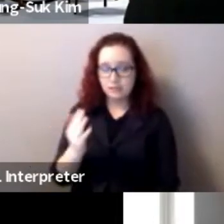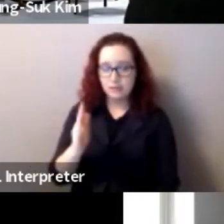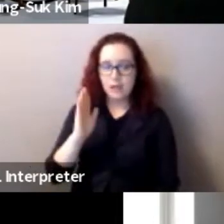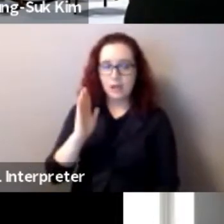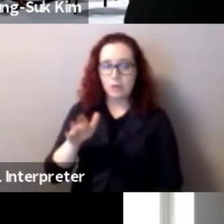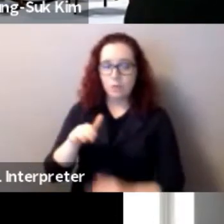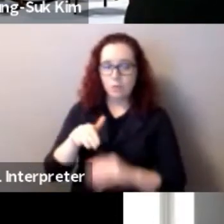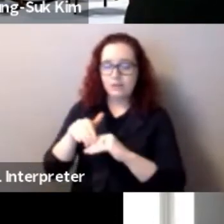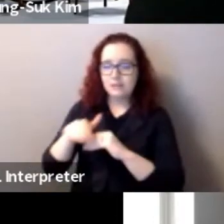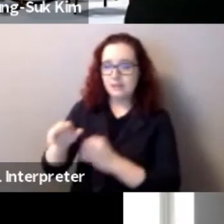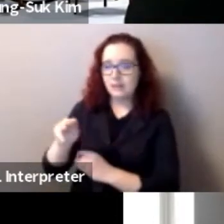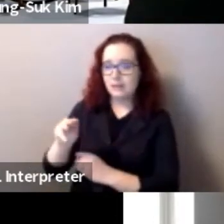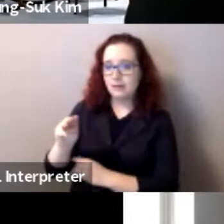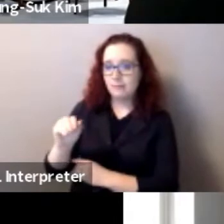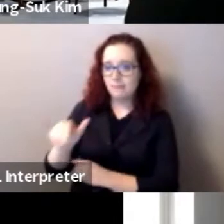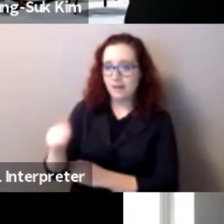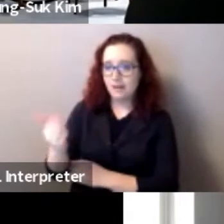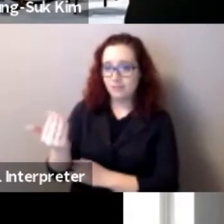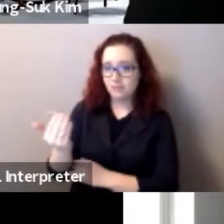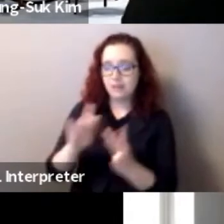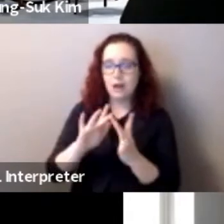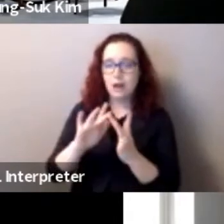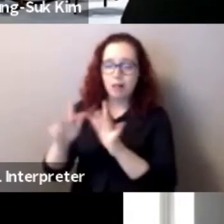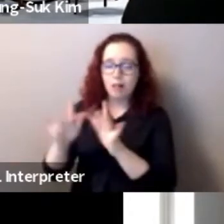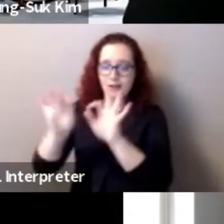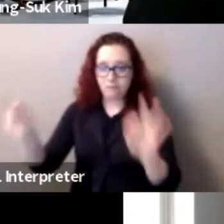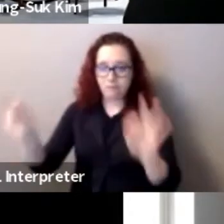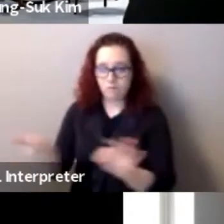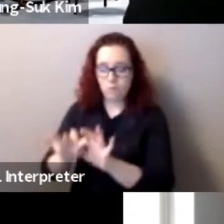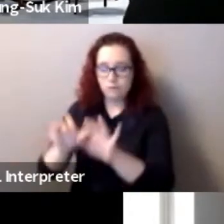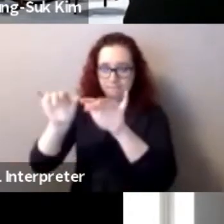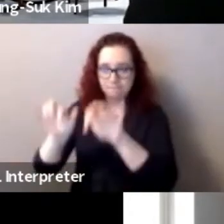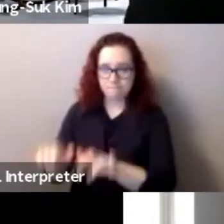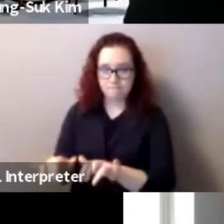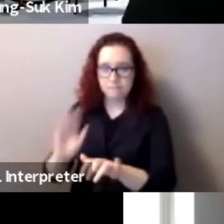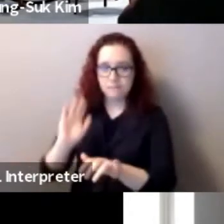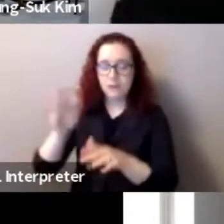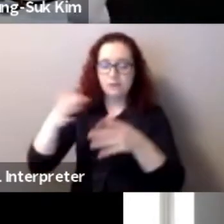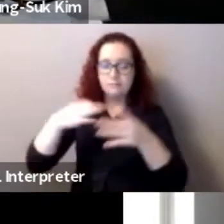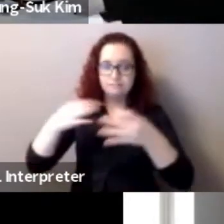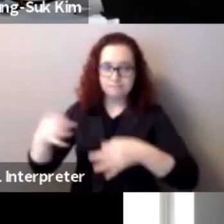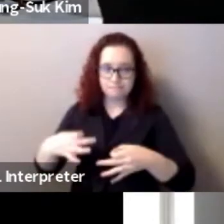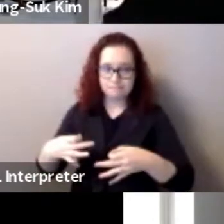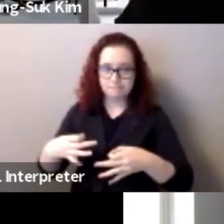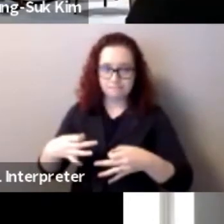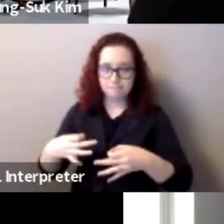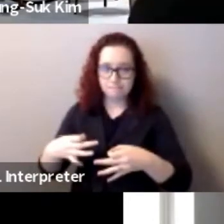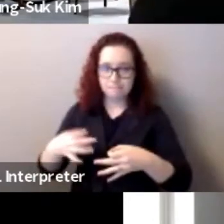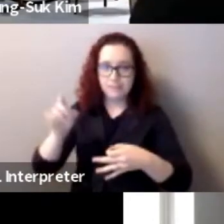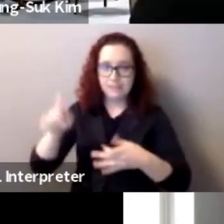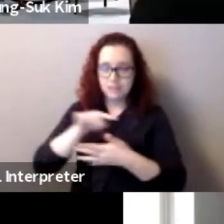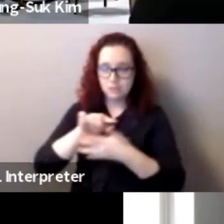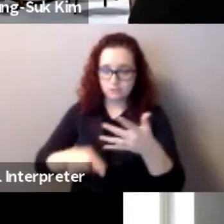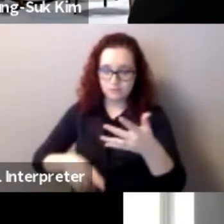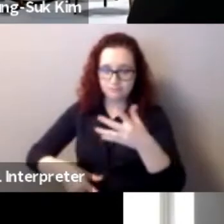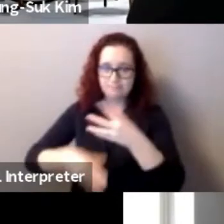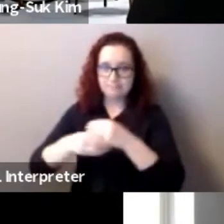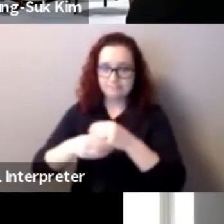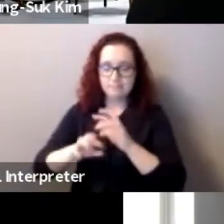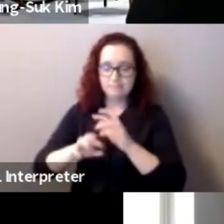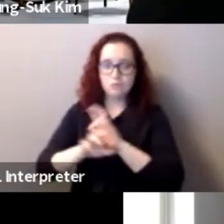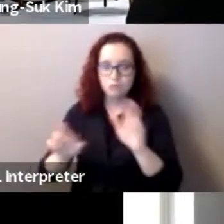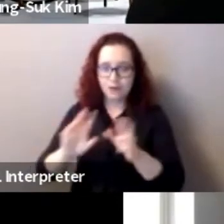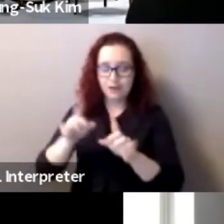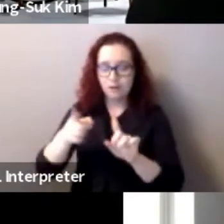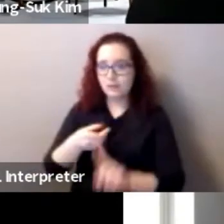later than May 15. It's an online form that you complete. I'll tell you in advance when you get the email. These are the things you need to have ready when you submit the